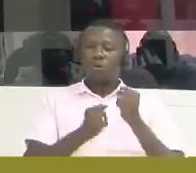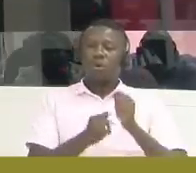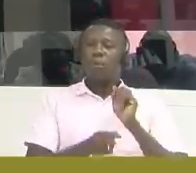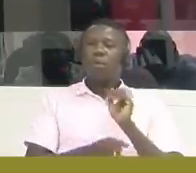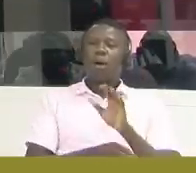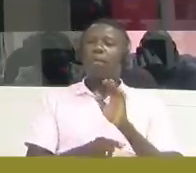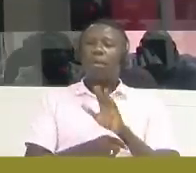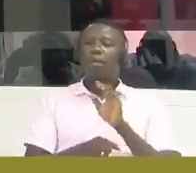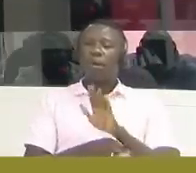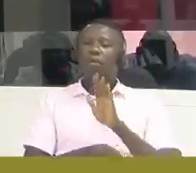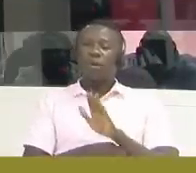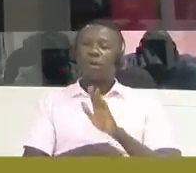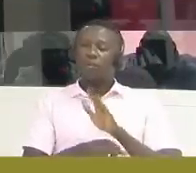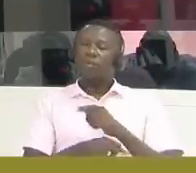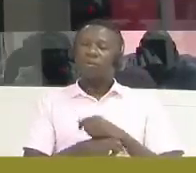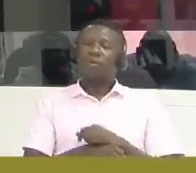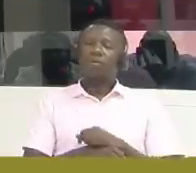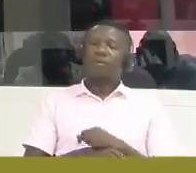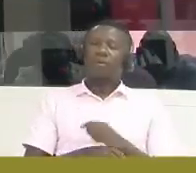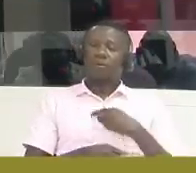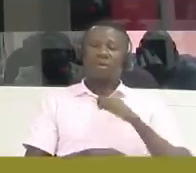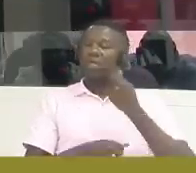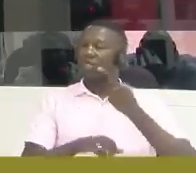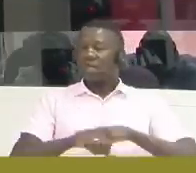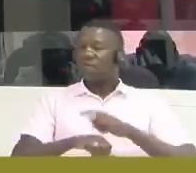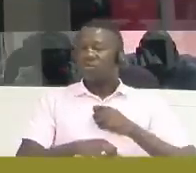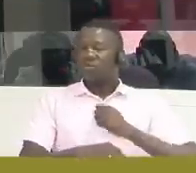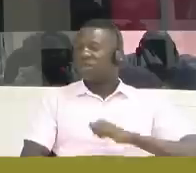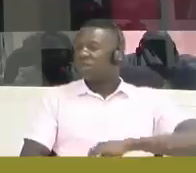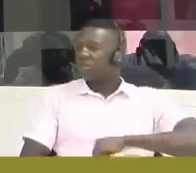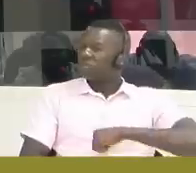I was emotionally